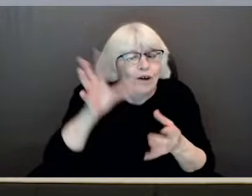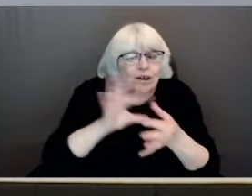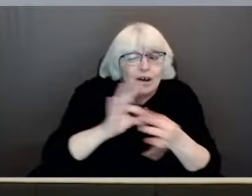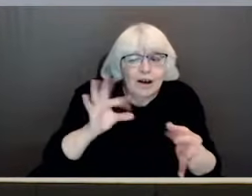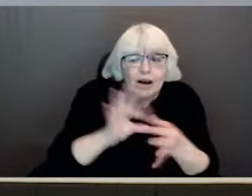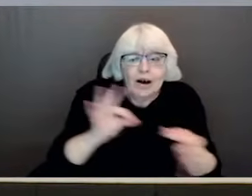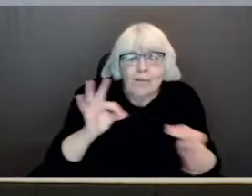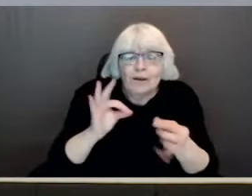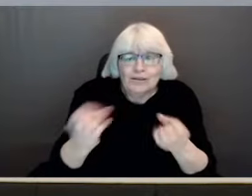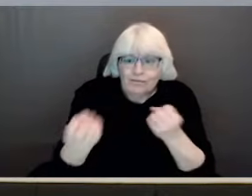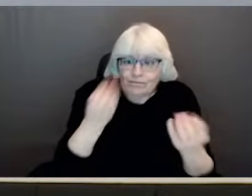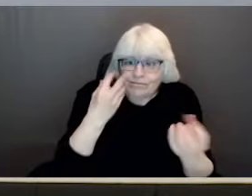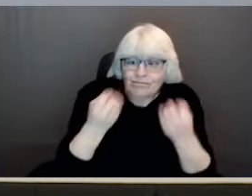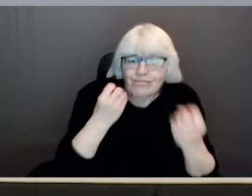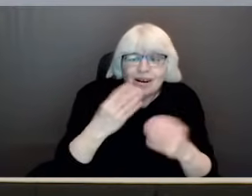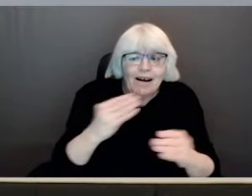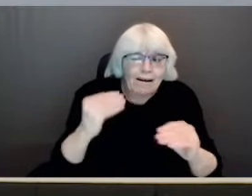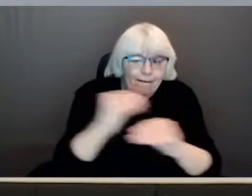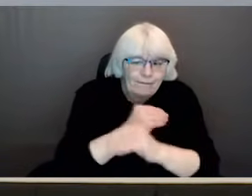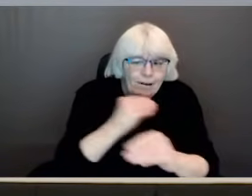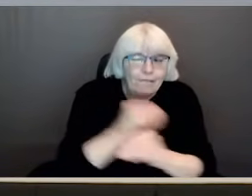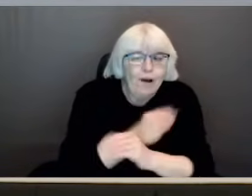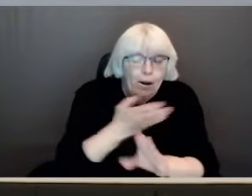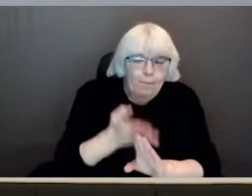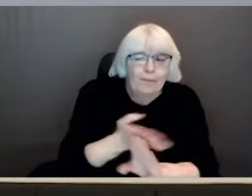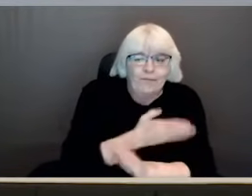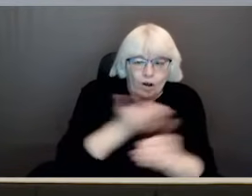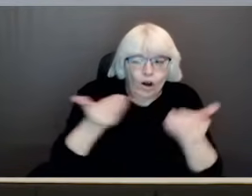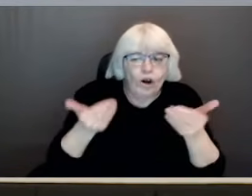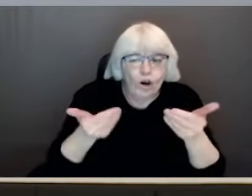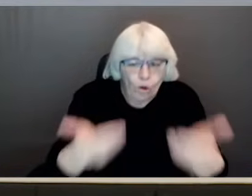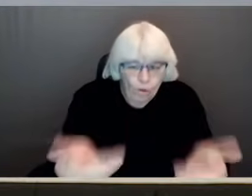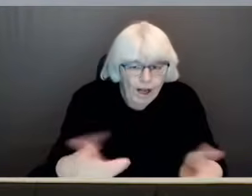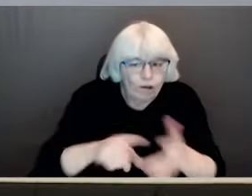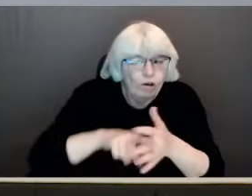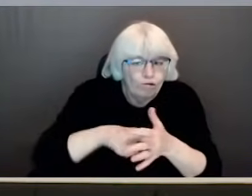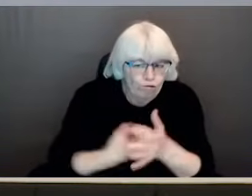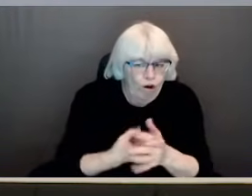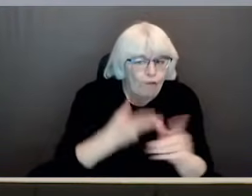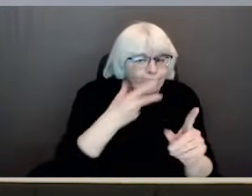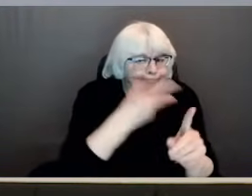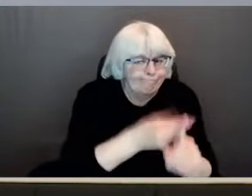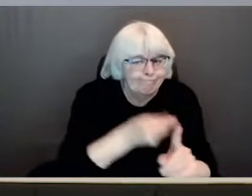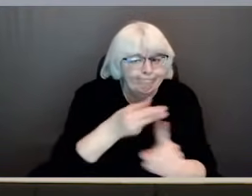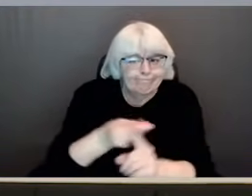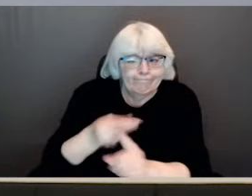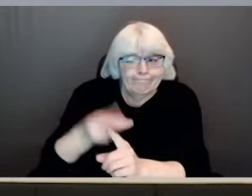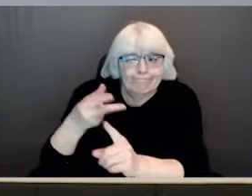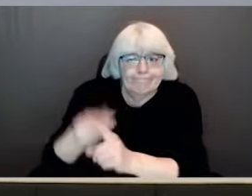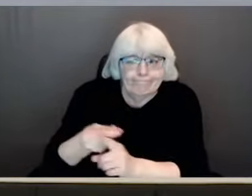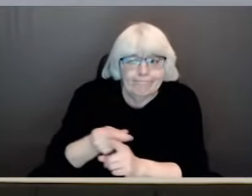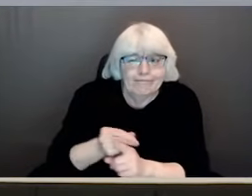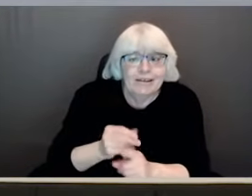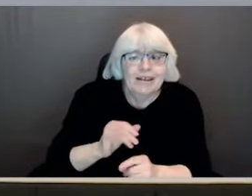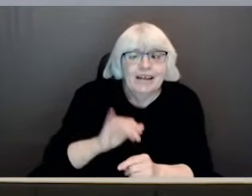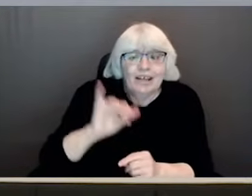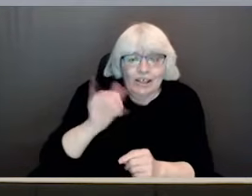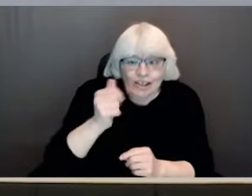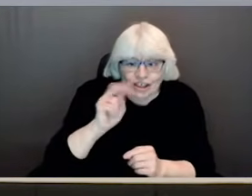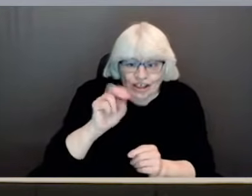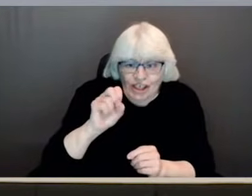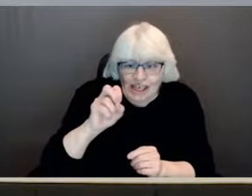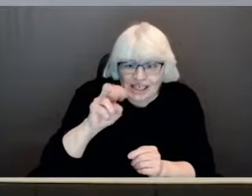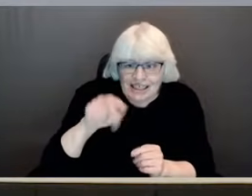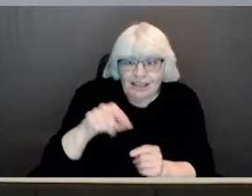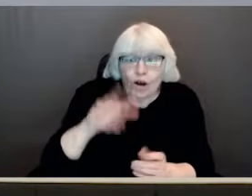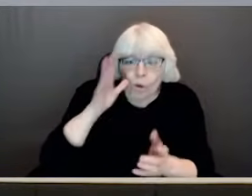more point related to vaccines, PEI will receive a small shipment of Janssen vaccine later this month. Janssen is a single-dose